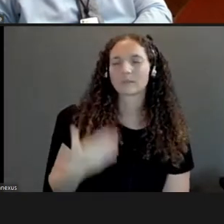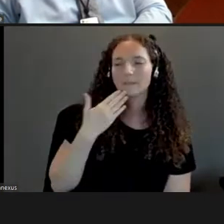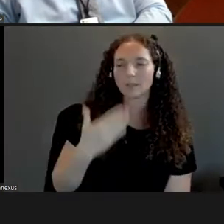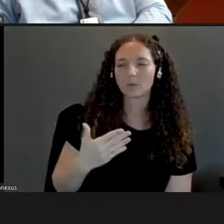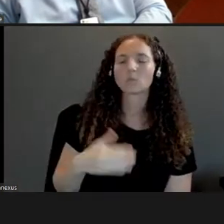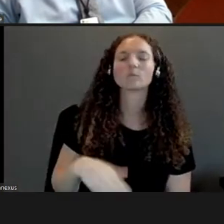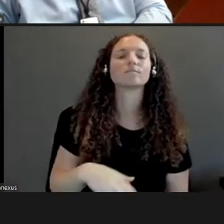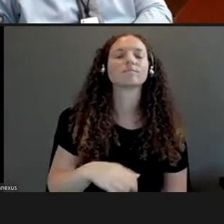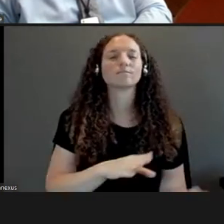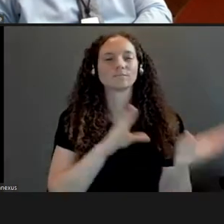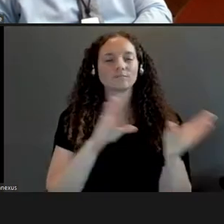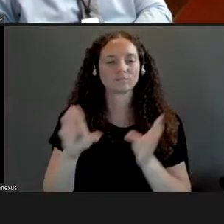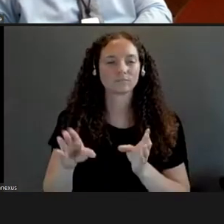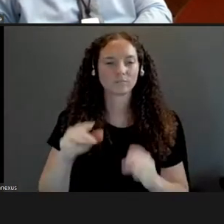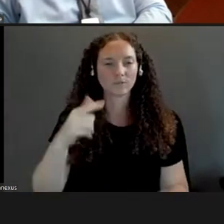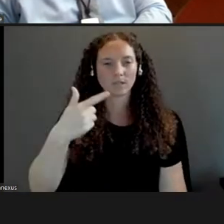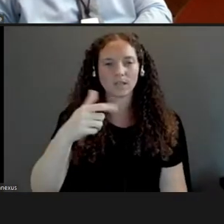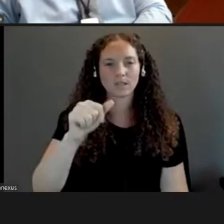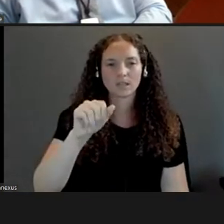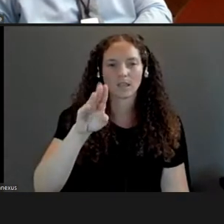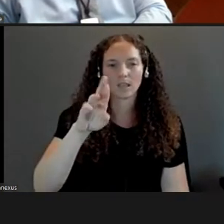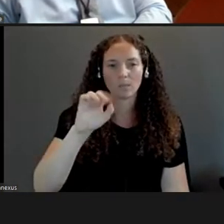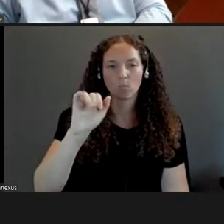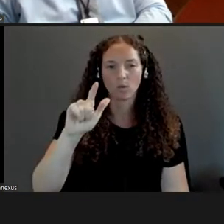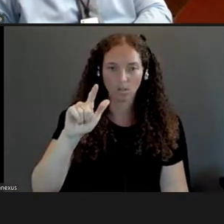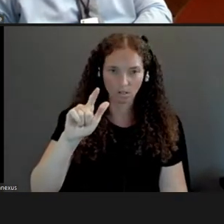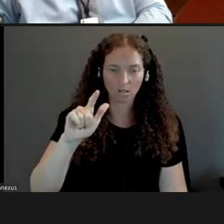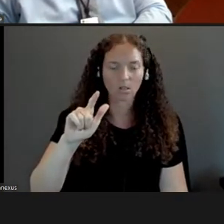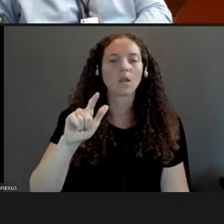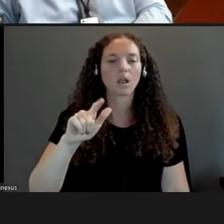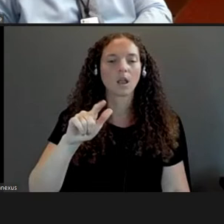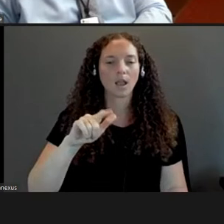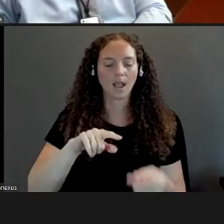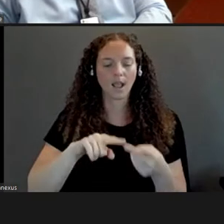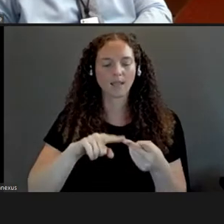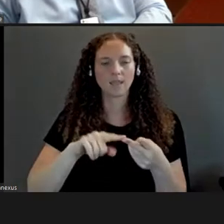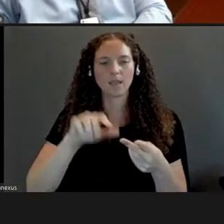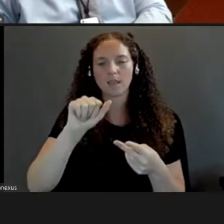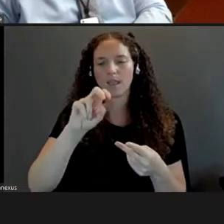Gabriel Mersadeh, and then we're going to have Andy Pollock.